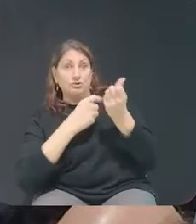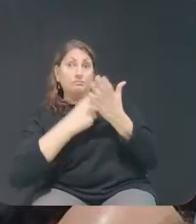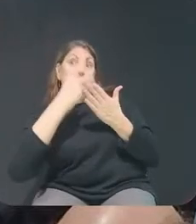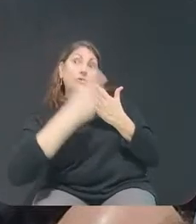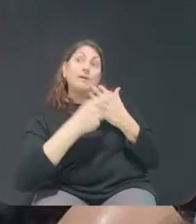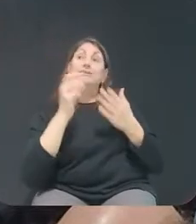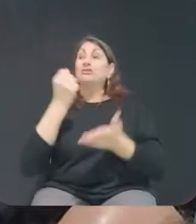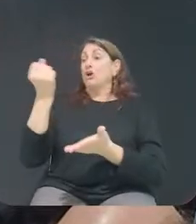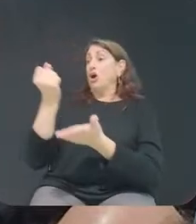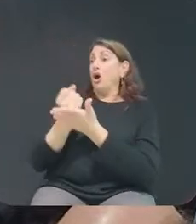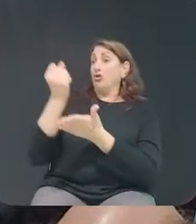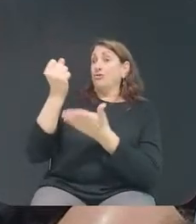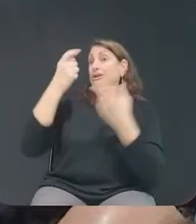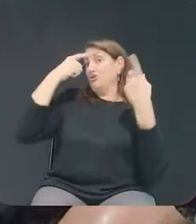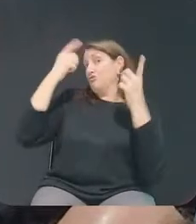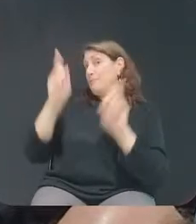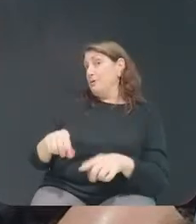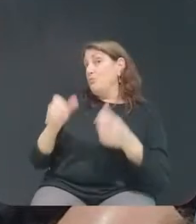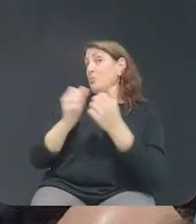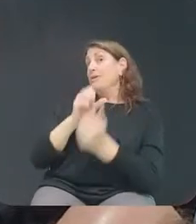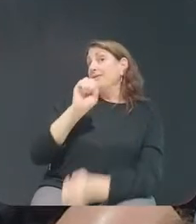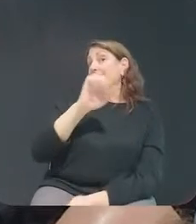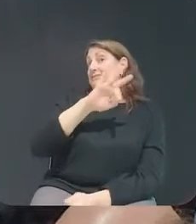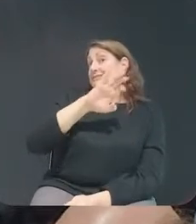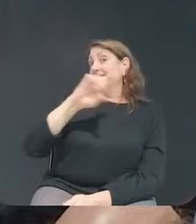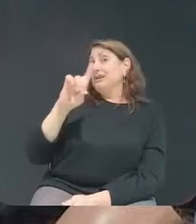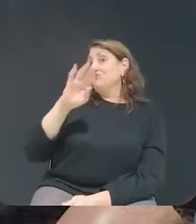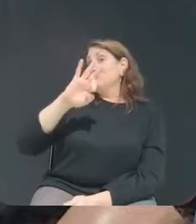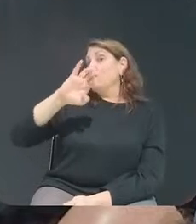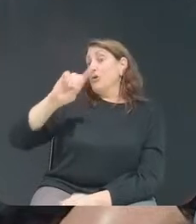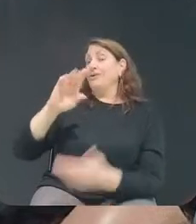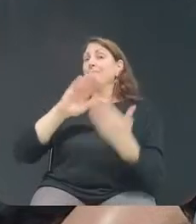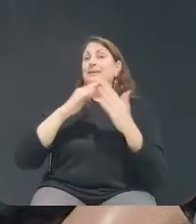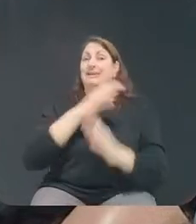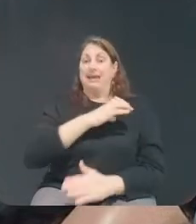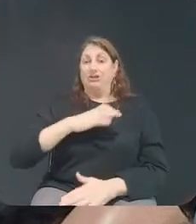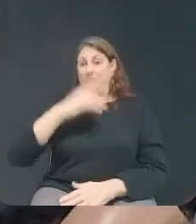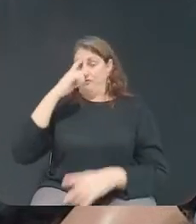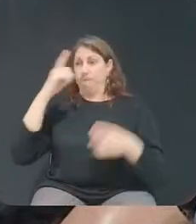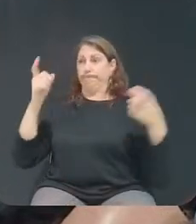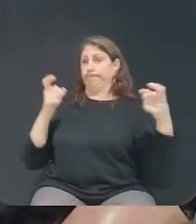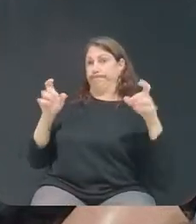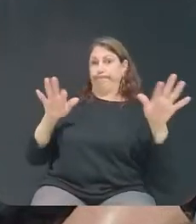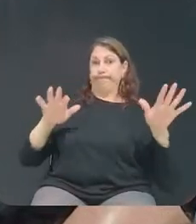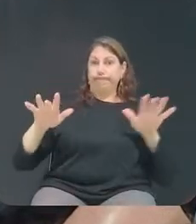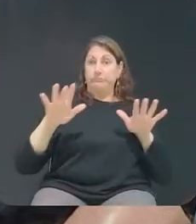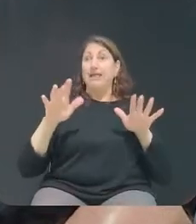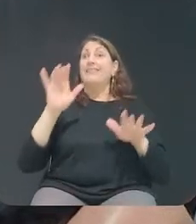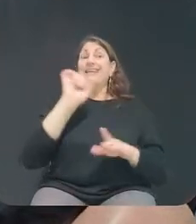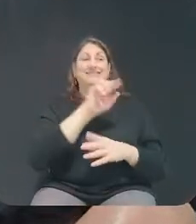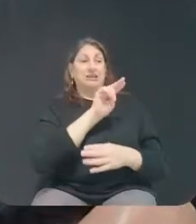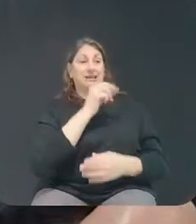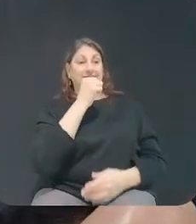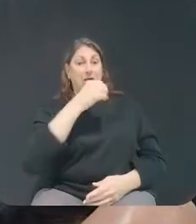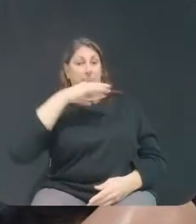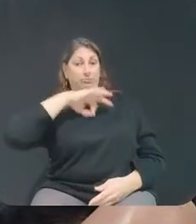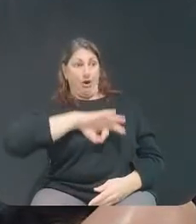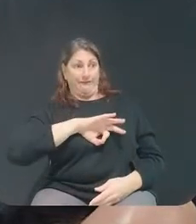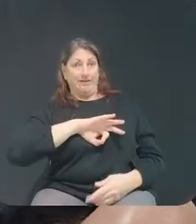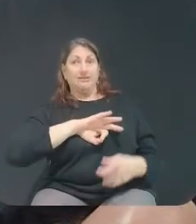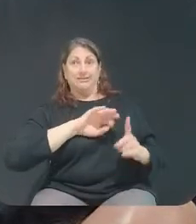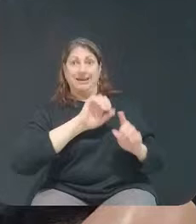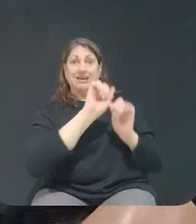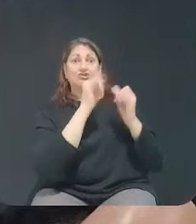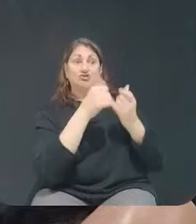Skid Road Community Council to manage it. The Skid Road Community Council was a nonprofit organization which advocated